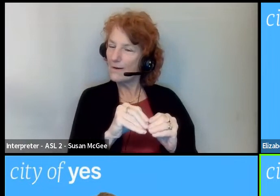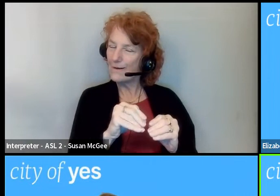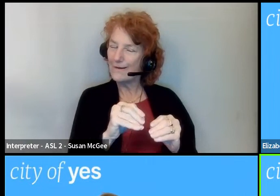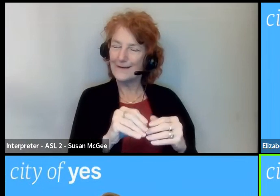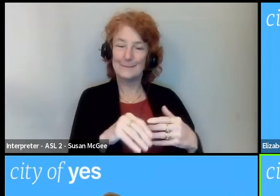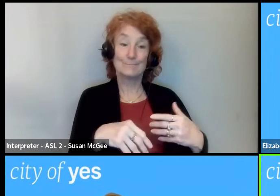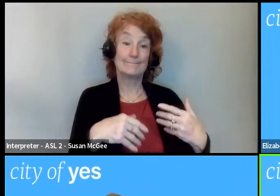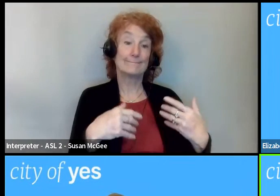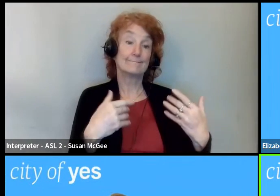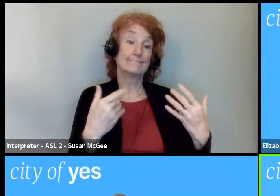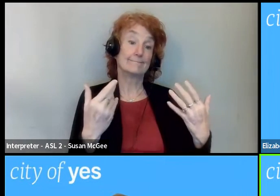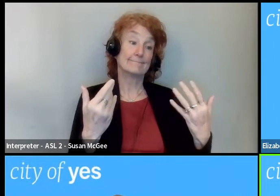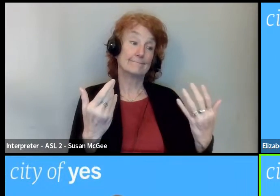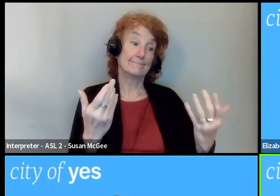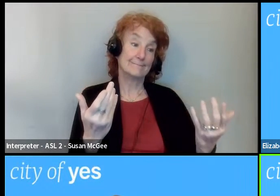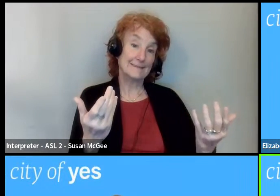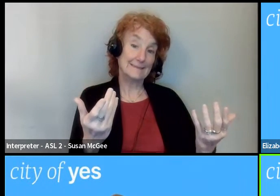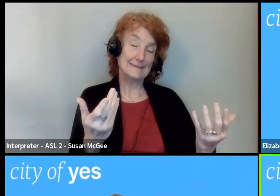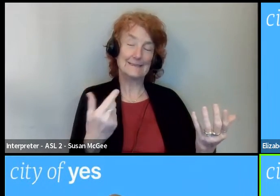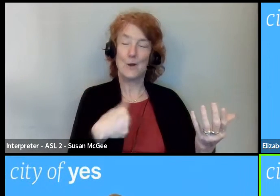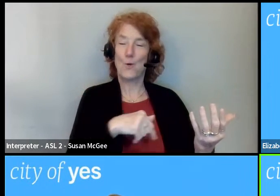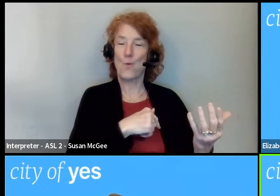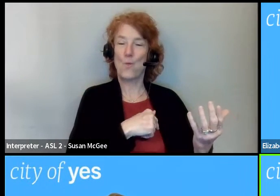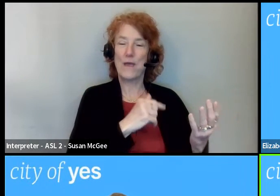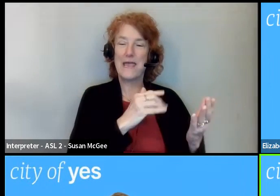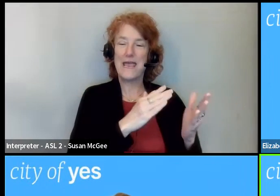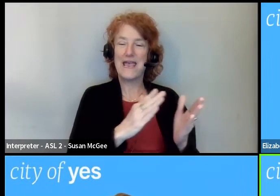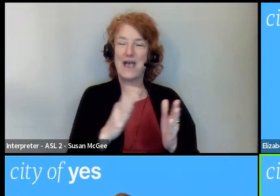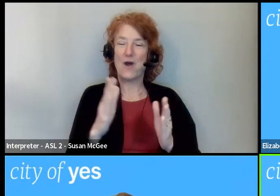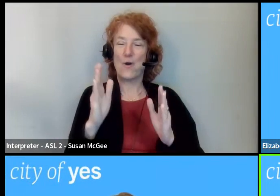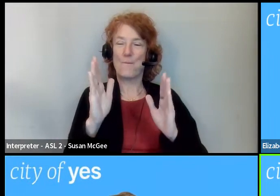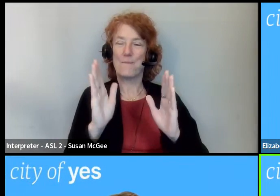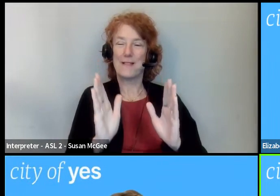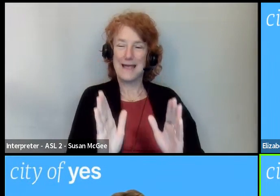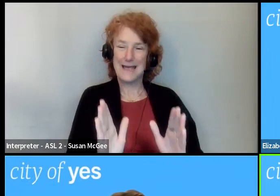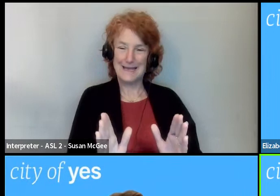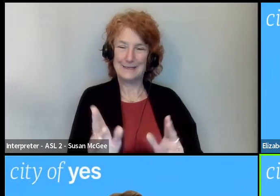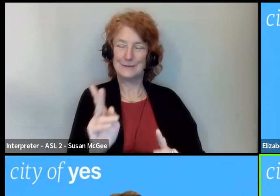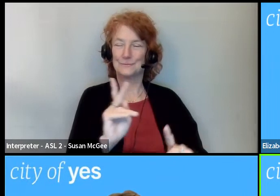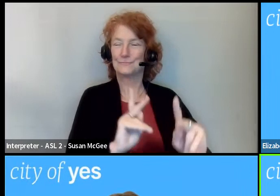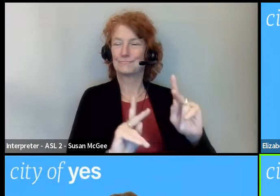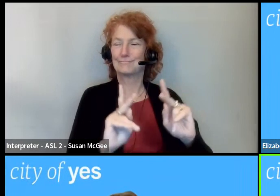And as planners, as folks who care about